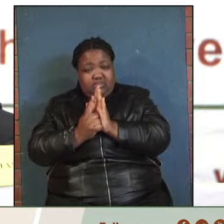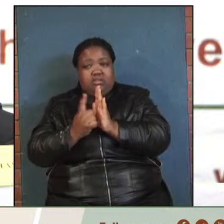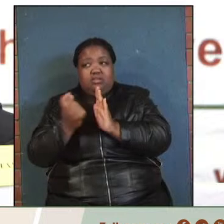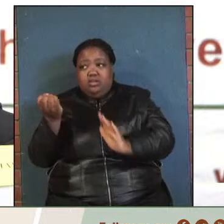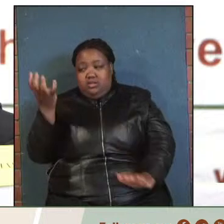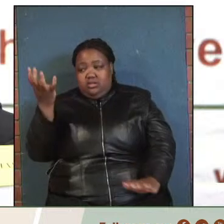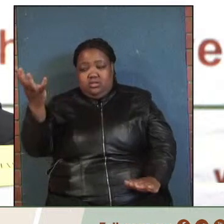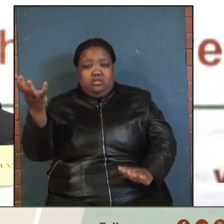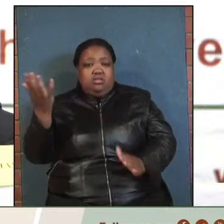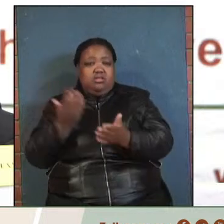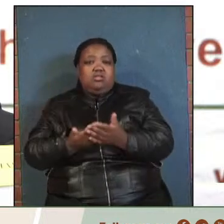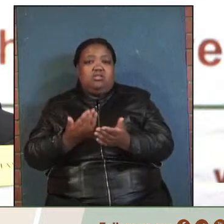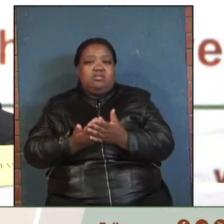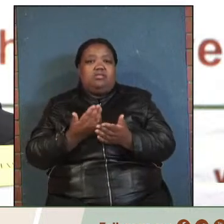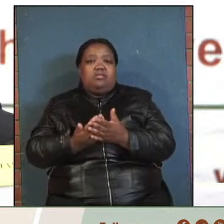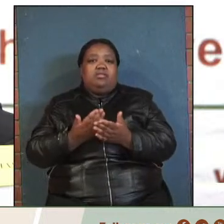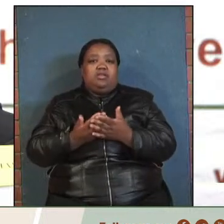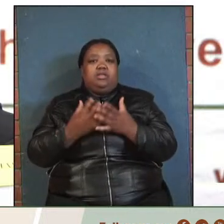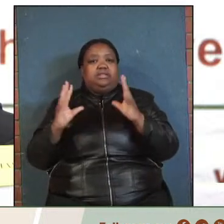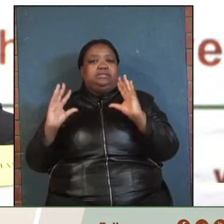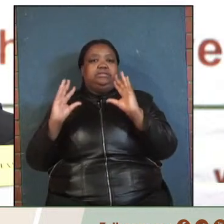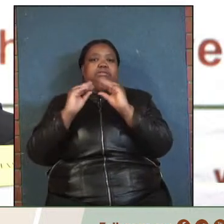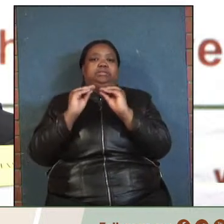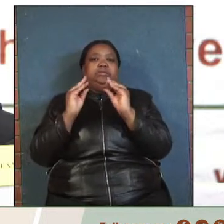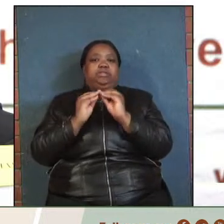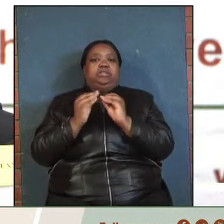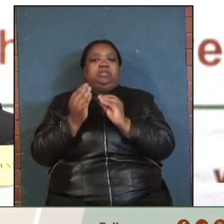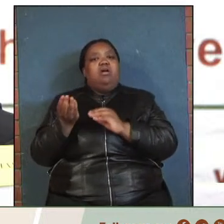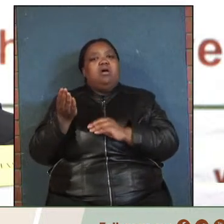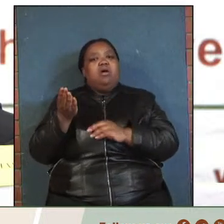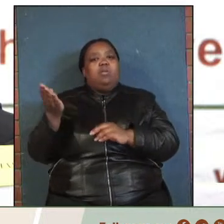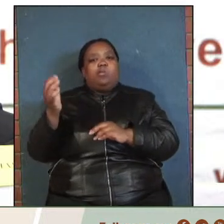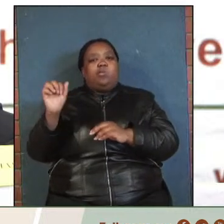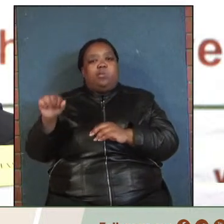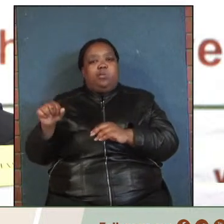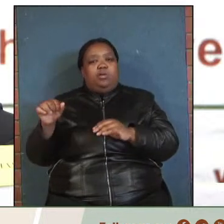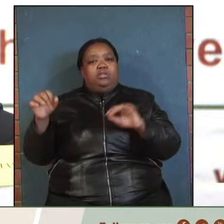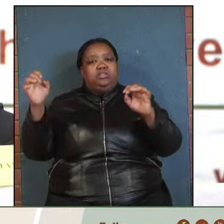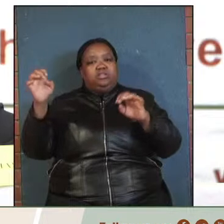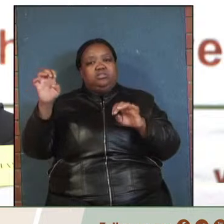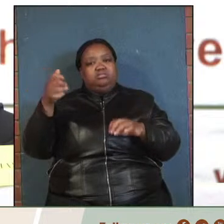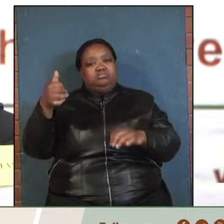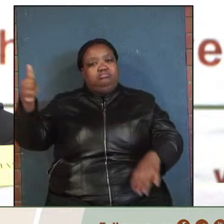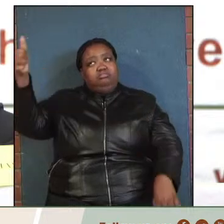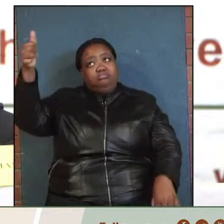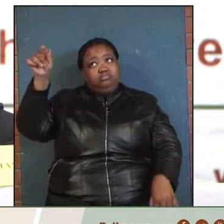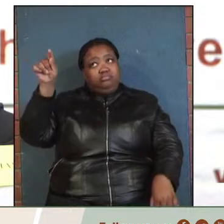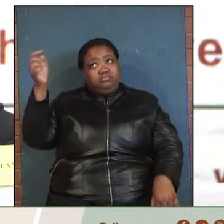can be tabled at the meeting and forwarded to the executive for action.